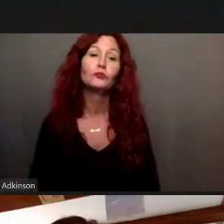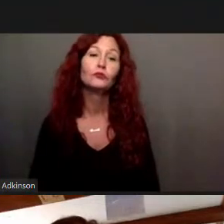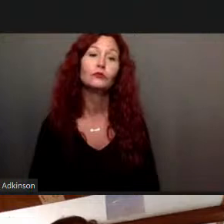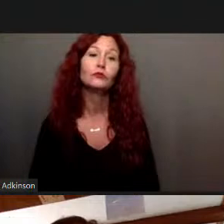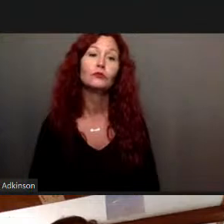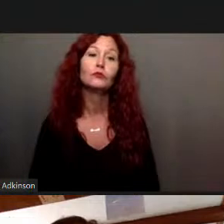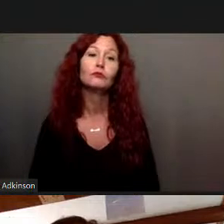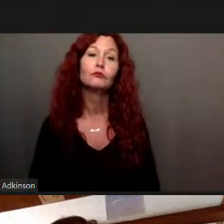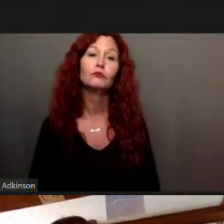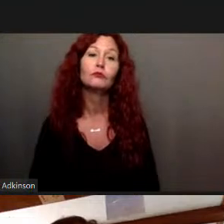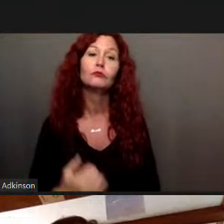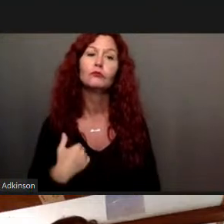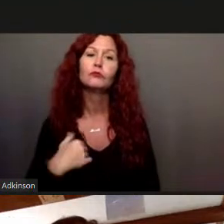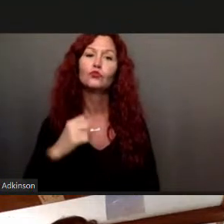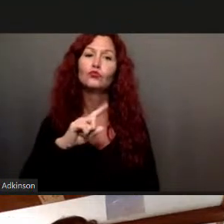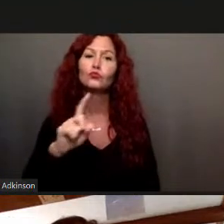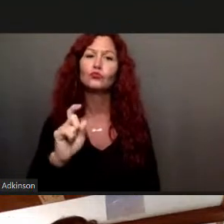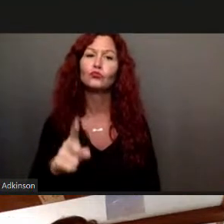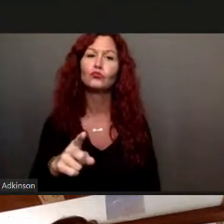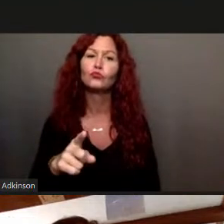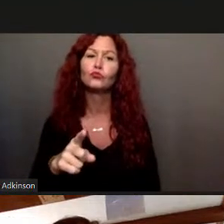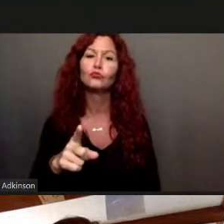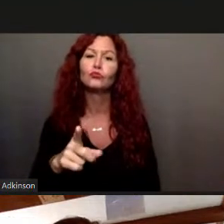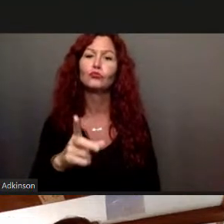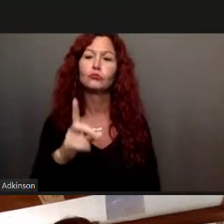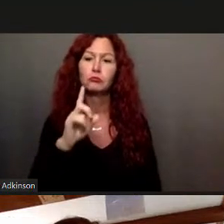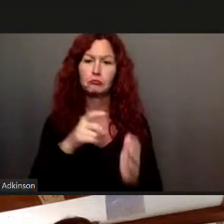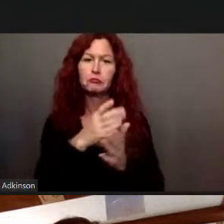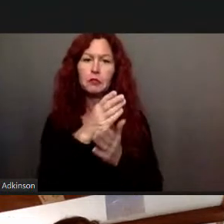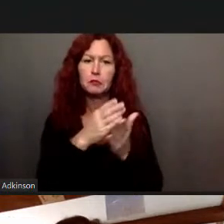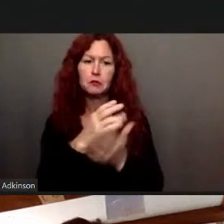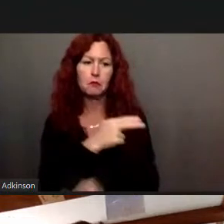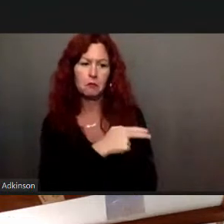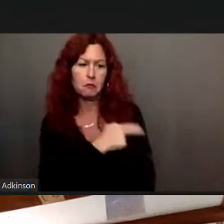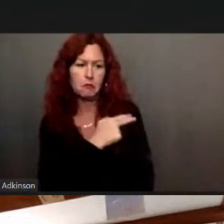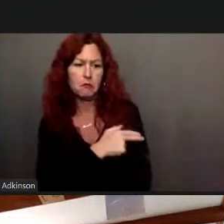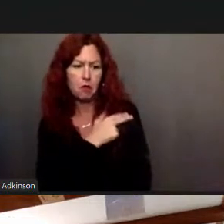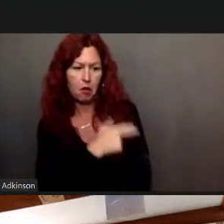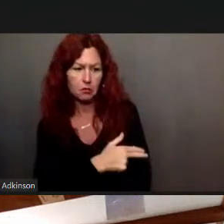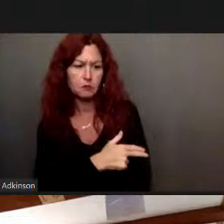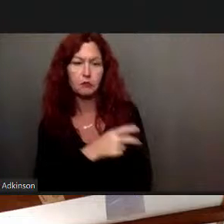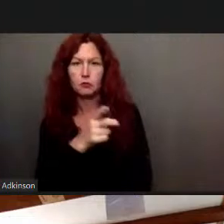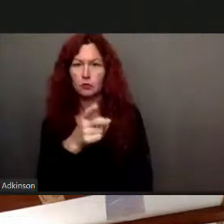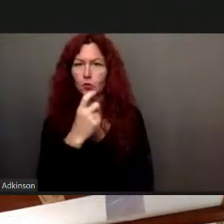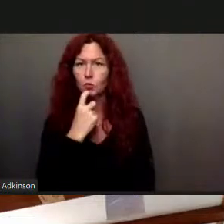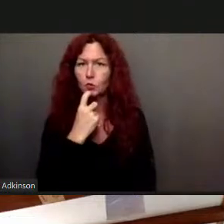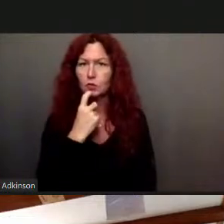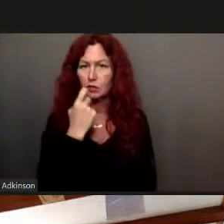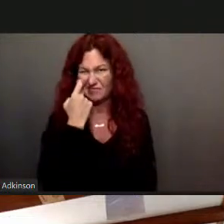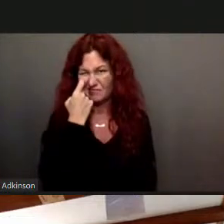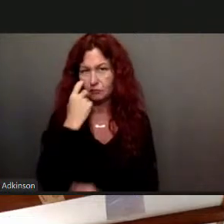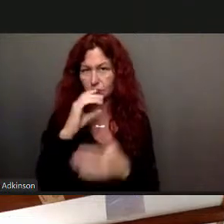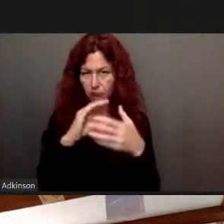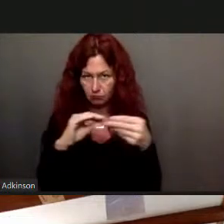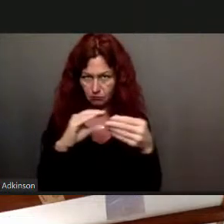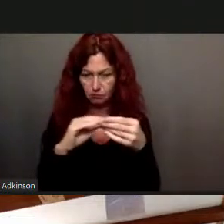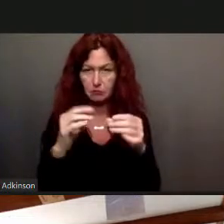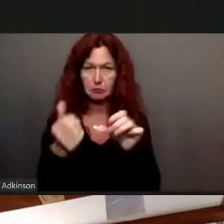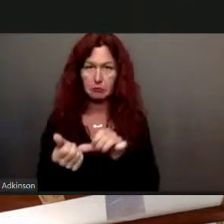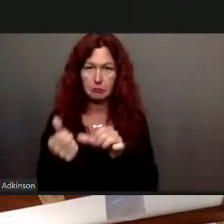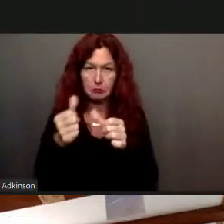question about at what point, now that some hospitals, like you mentioned earlier, Baptist, Homestead Baptist